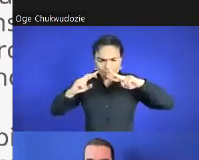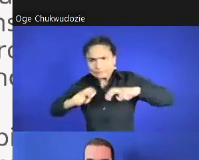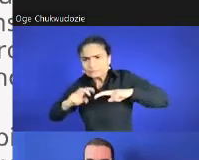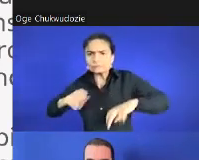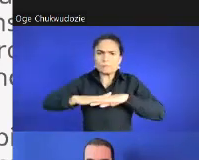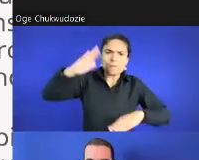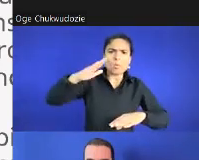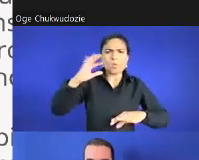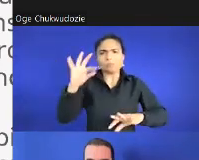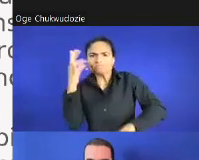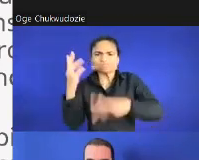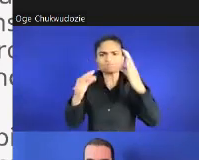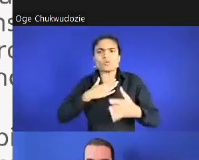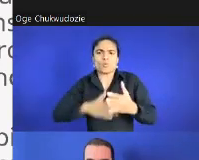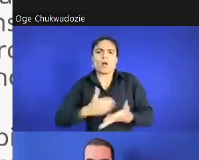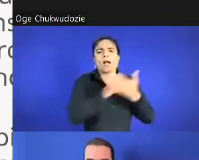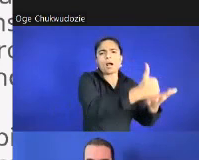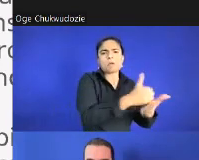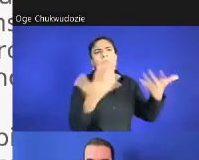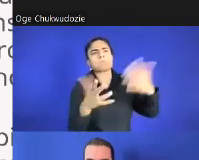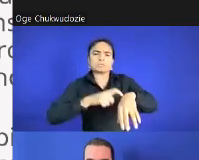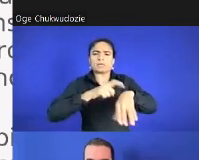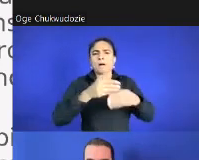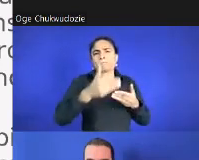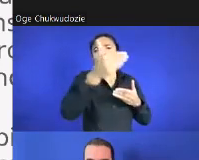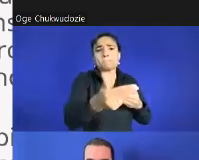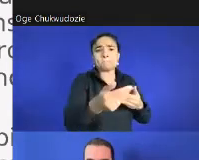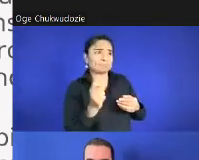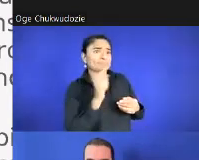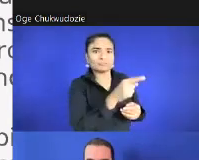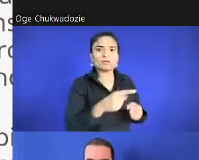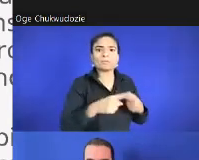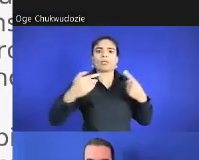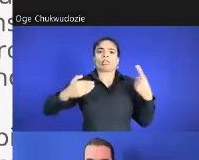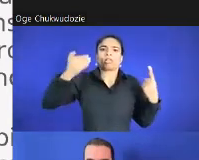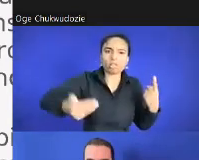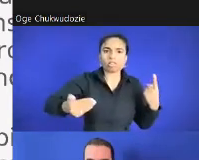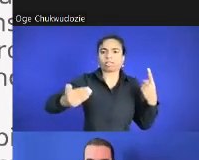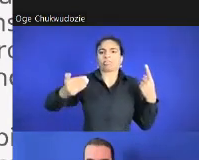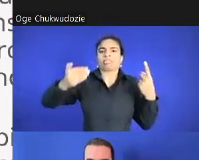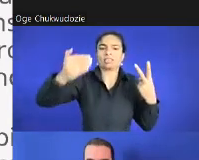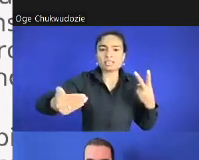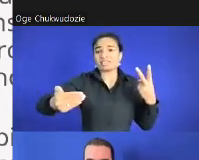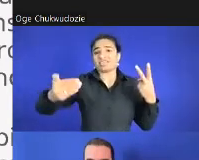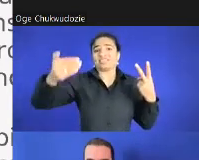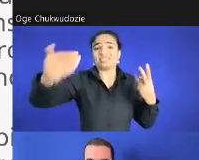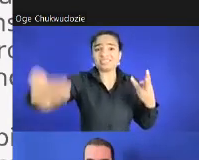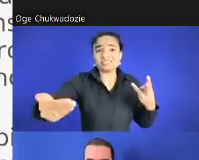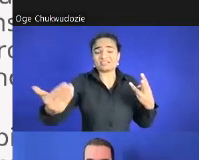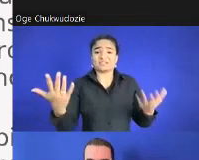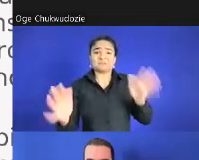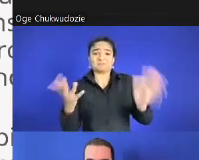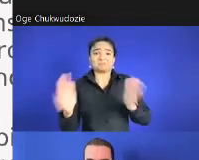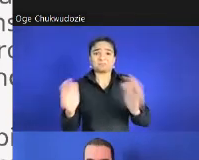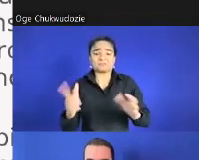time, we should try to communicate with the person who reported the concern. Again, there's another challenge of closing